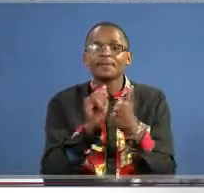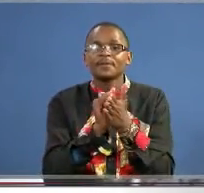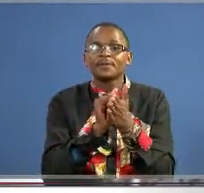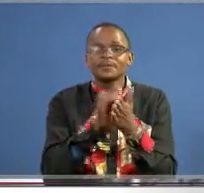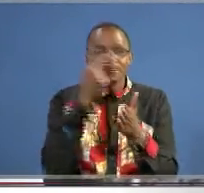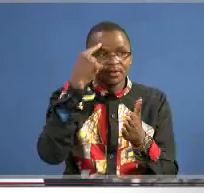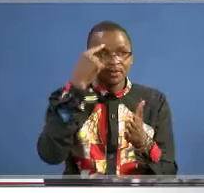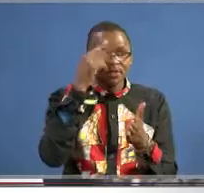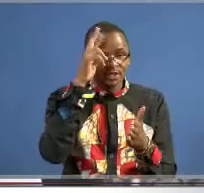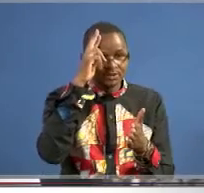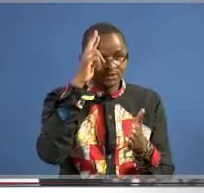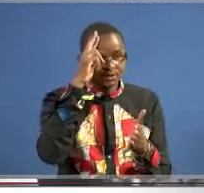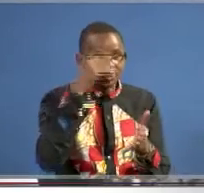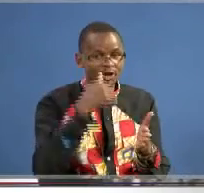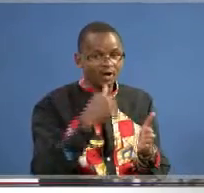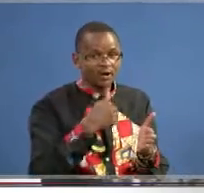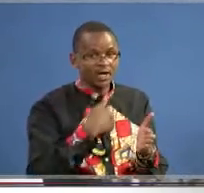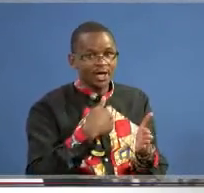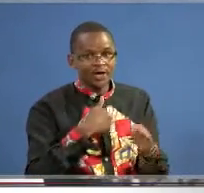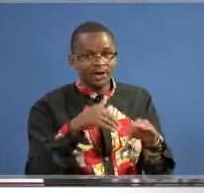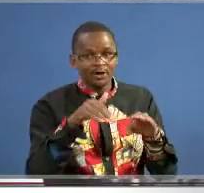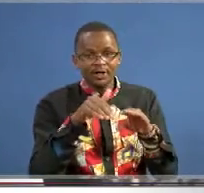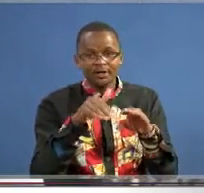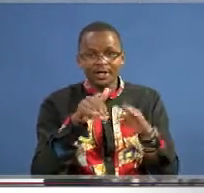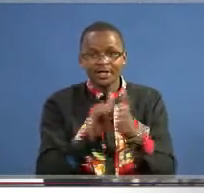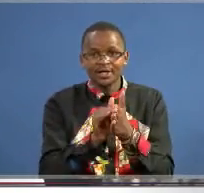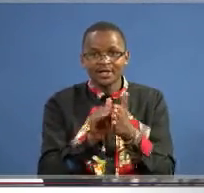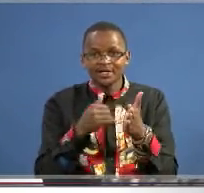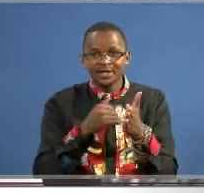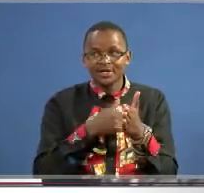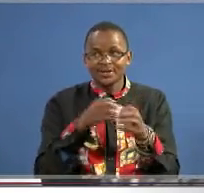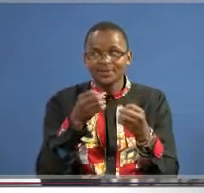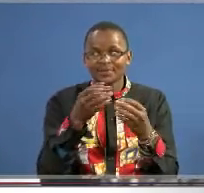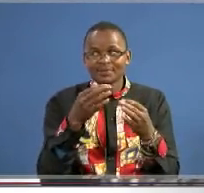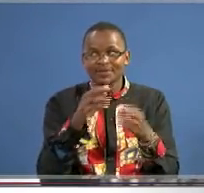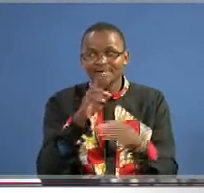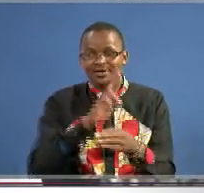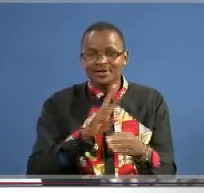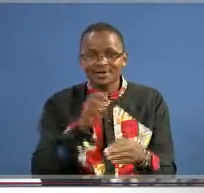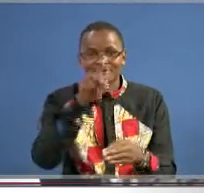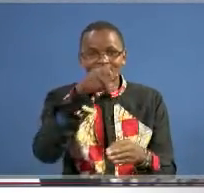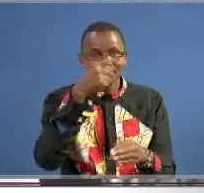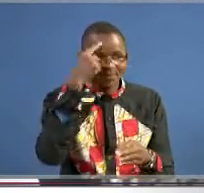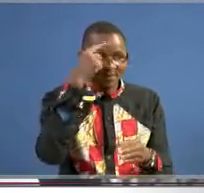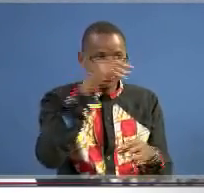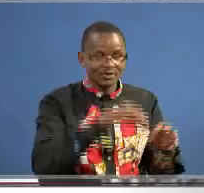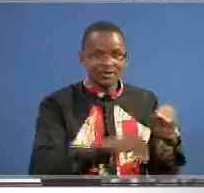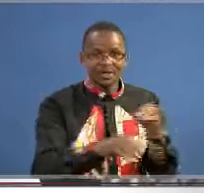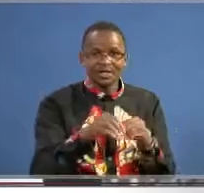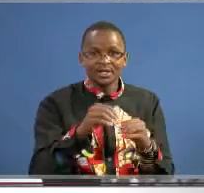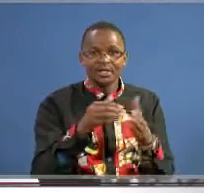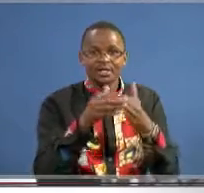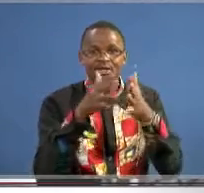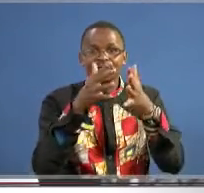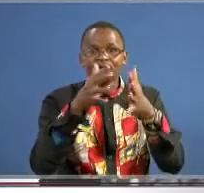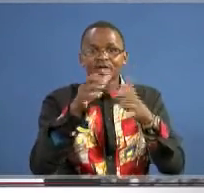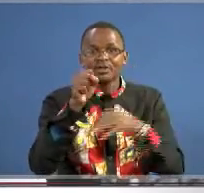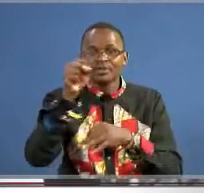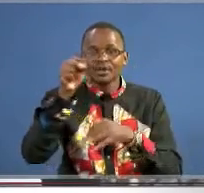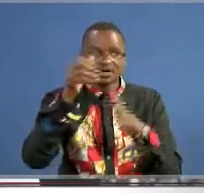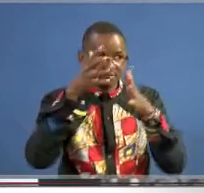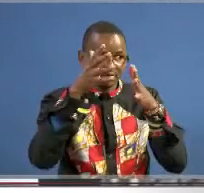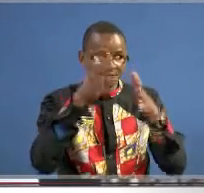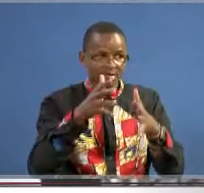The reason being that in 2022, if they lose many of their MPs and many of their elected leaders, and that's their campaigners on the